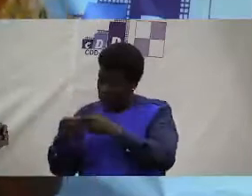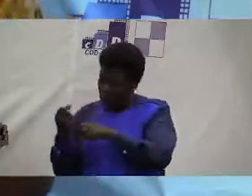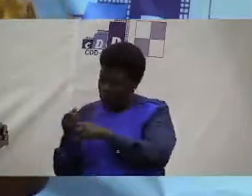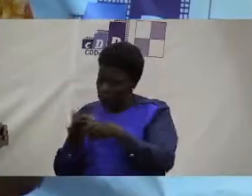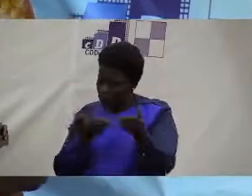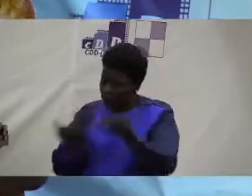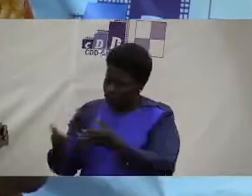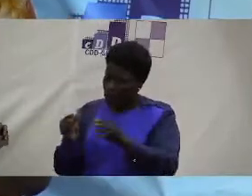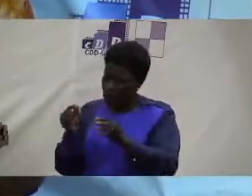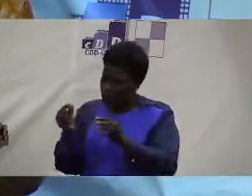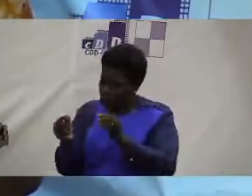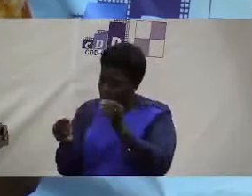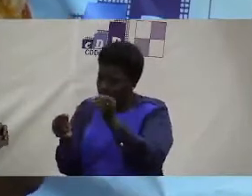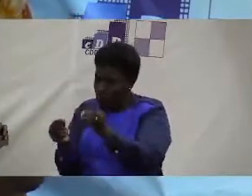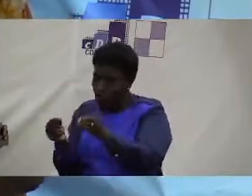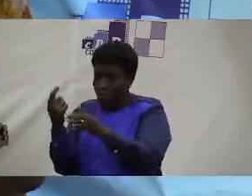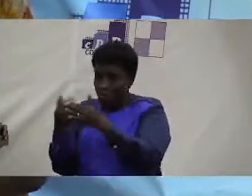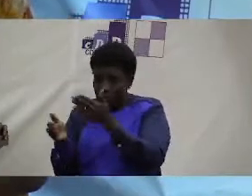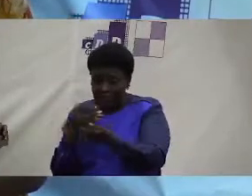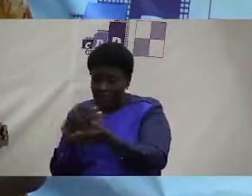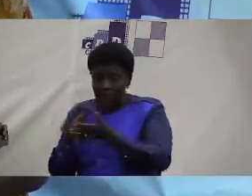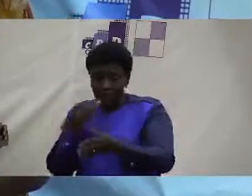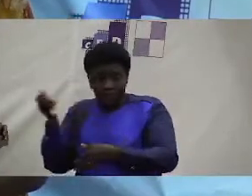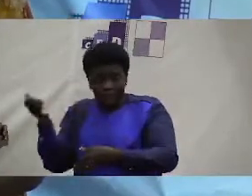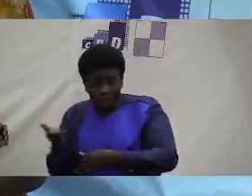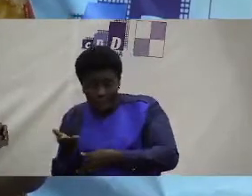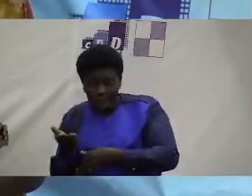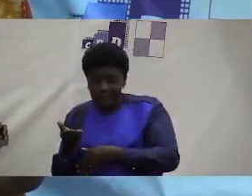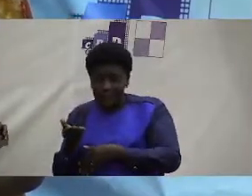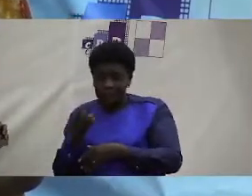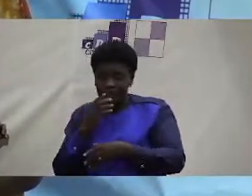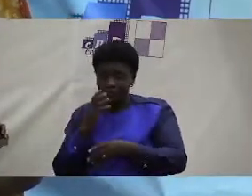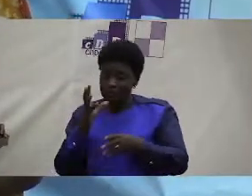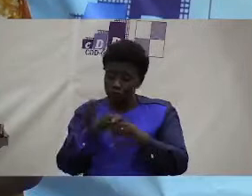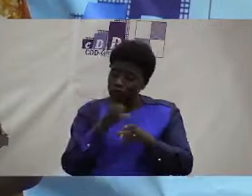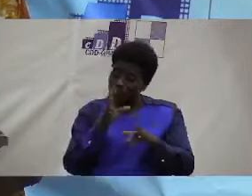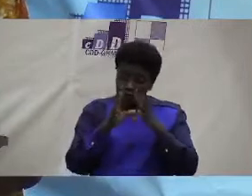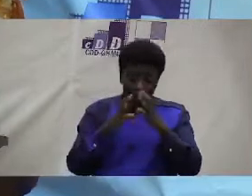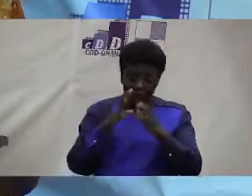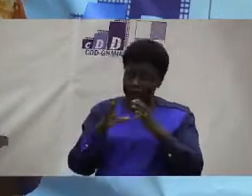bits and pieces, but even I was not invited to the conversation